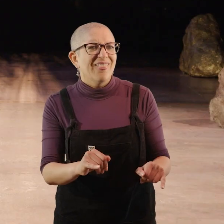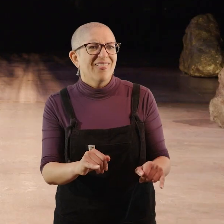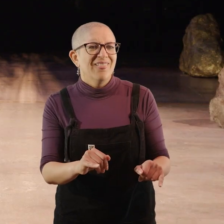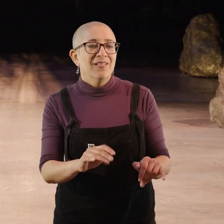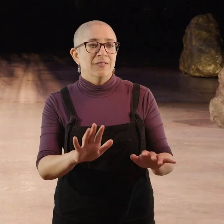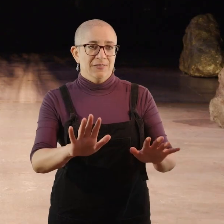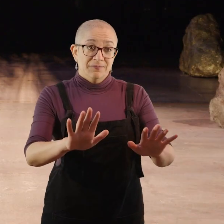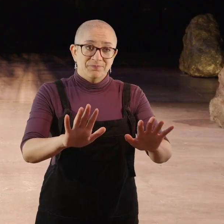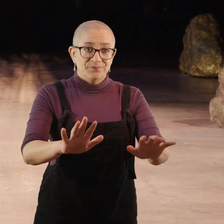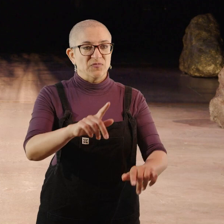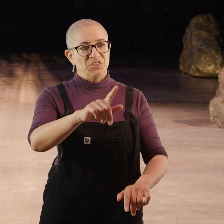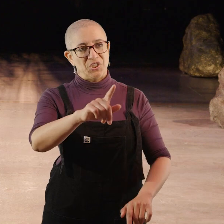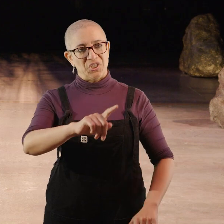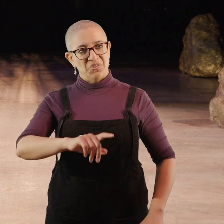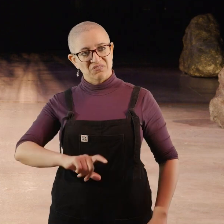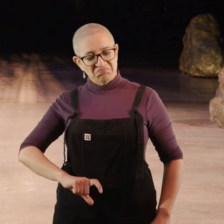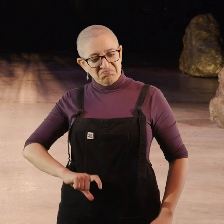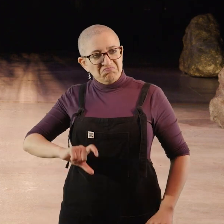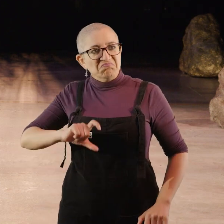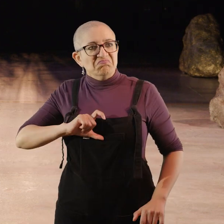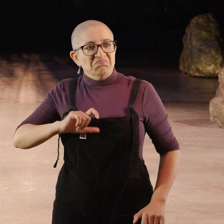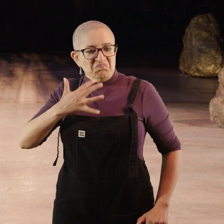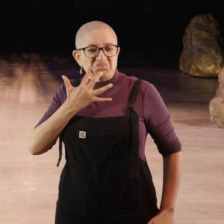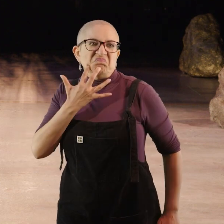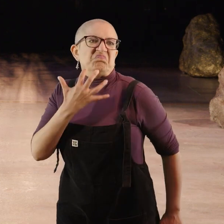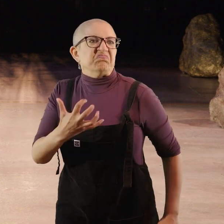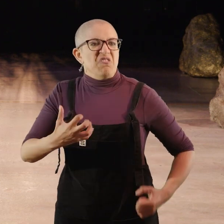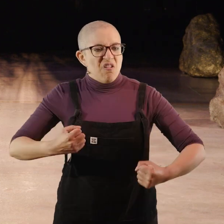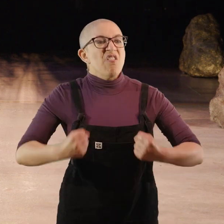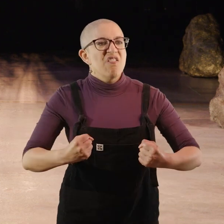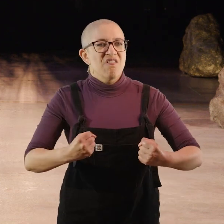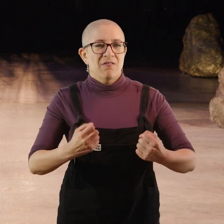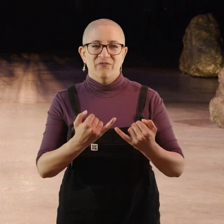But screw your courage to the sticking place and we'll not fail.